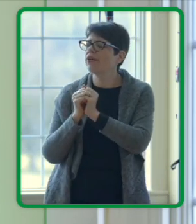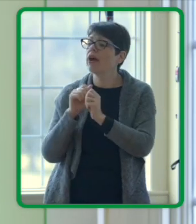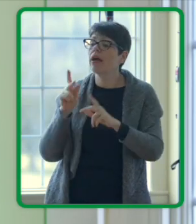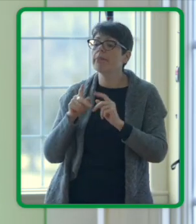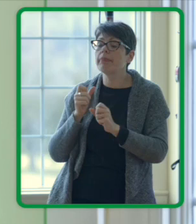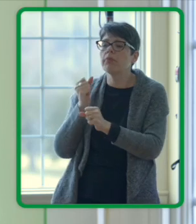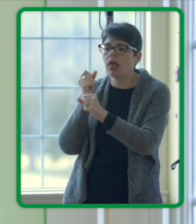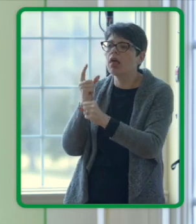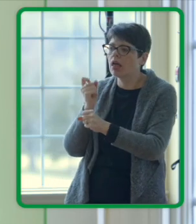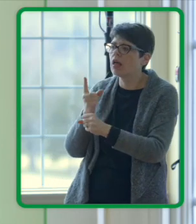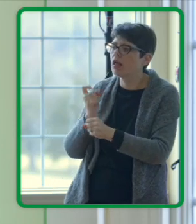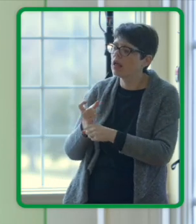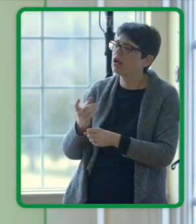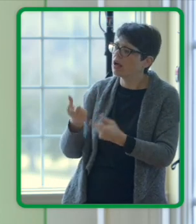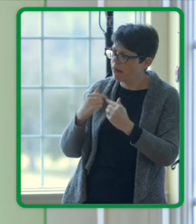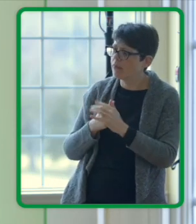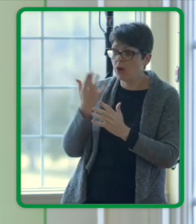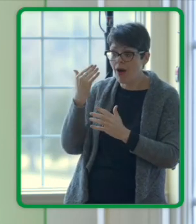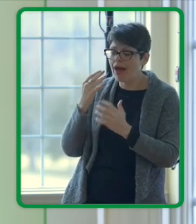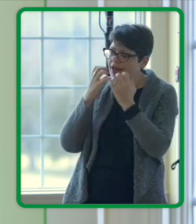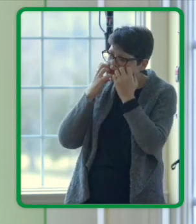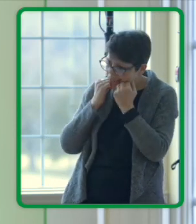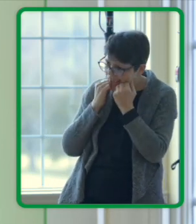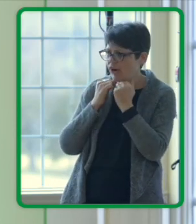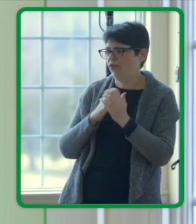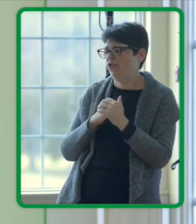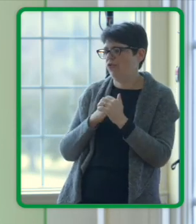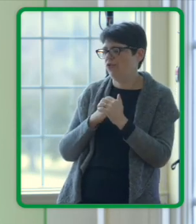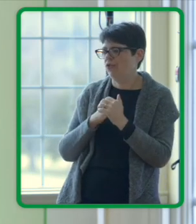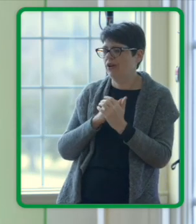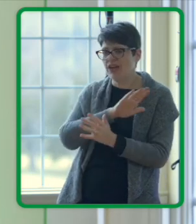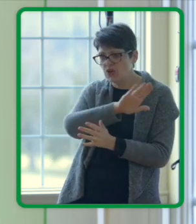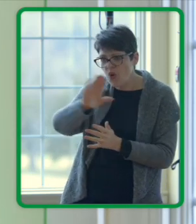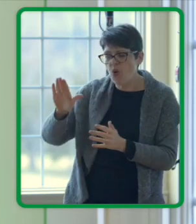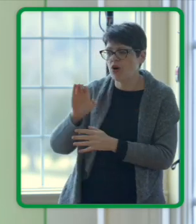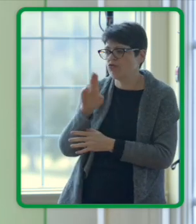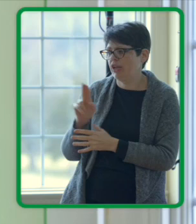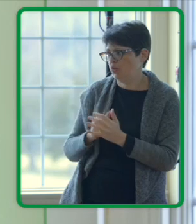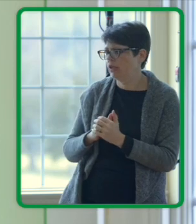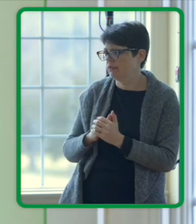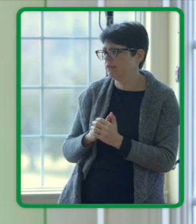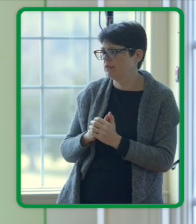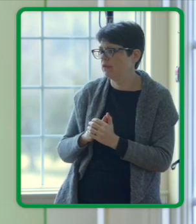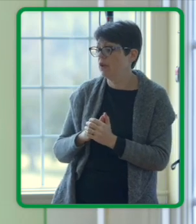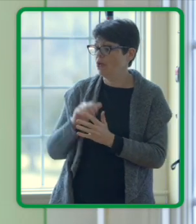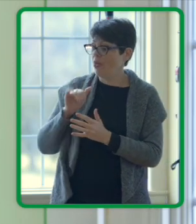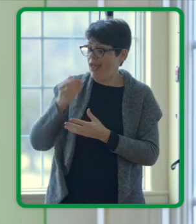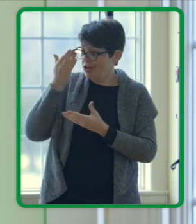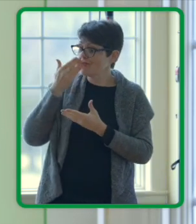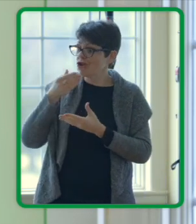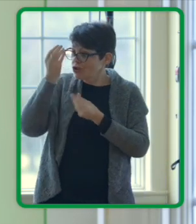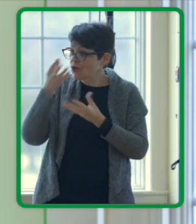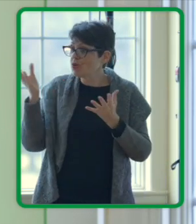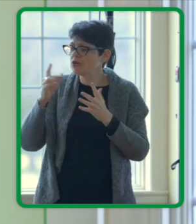care about this credit union, their credit union. And so when we think about sharing our good news, I think it starts first with